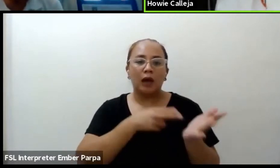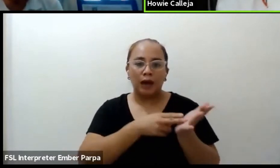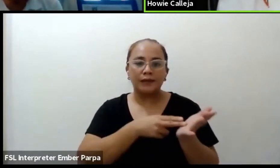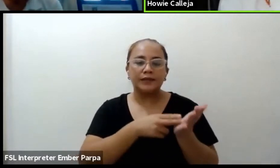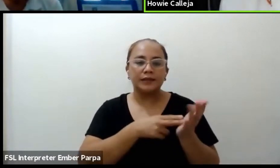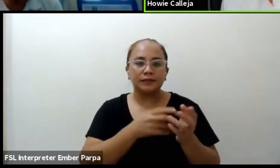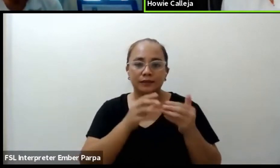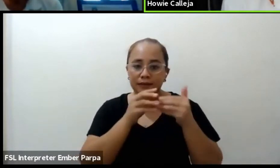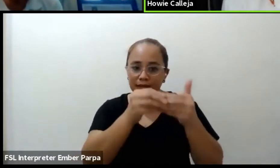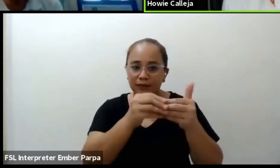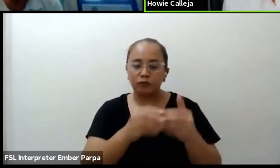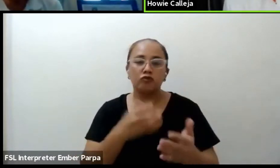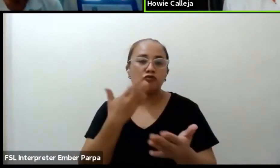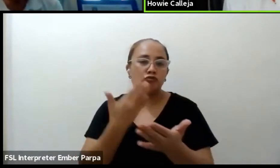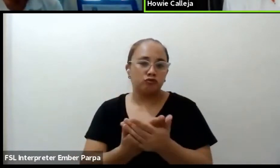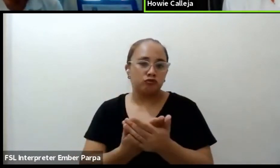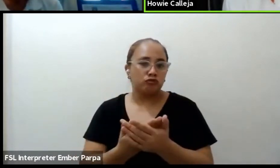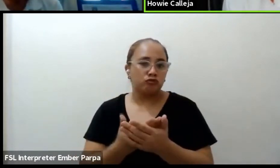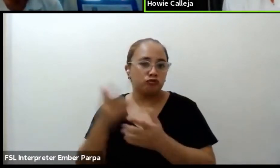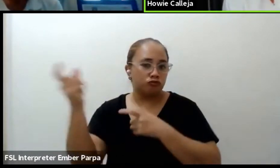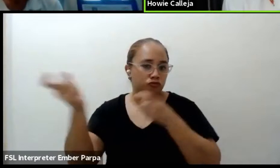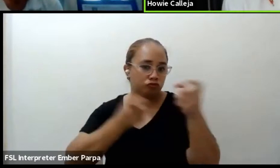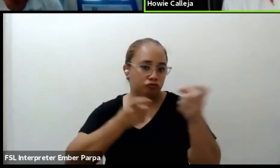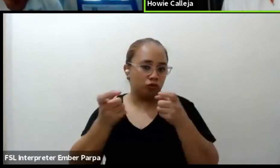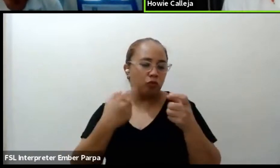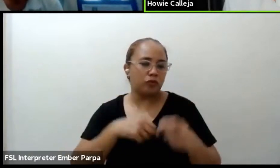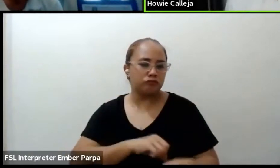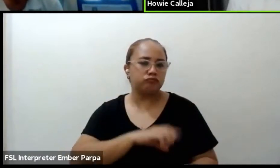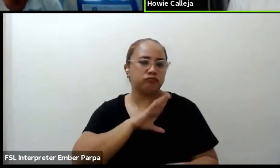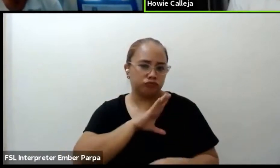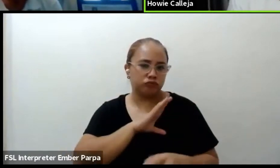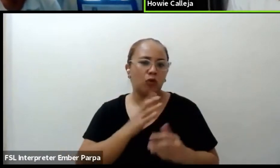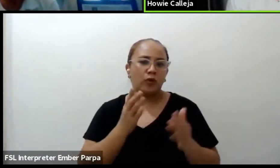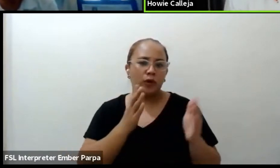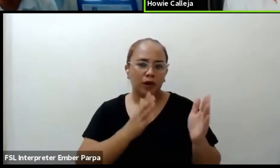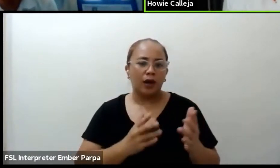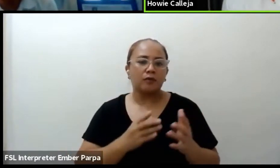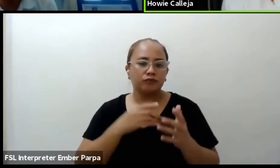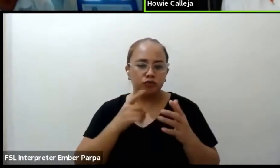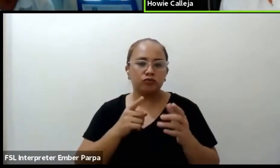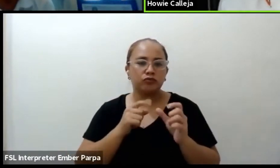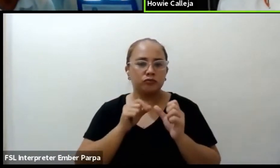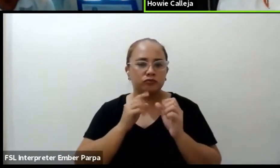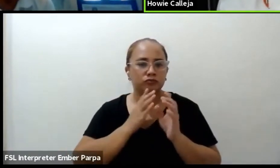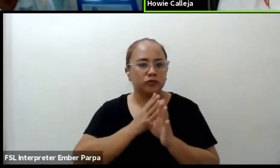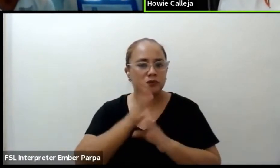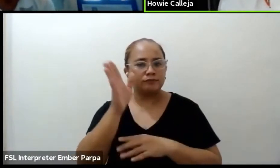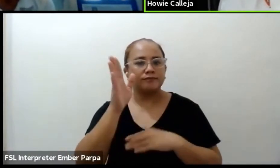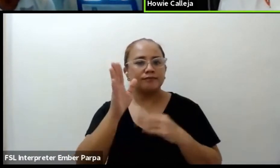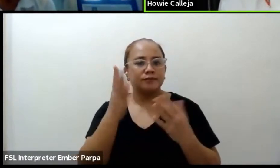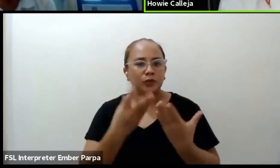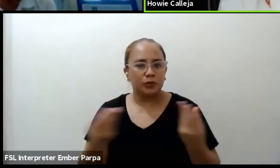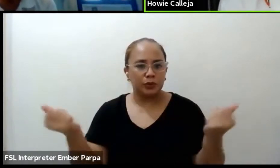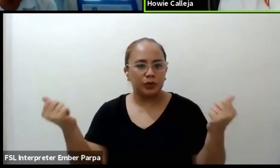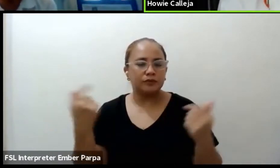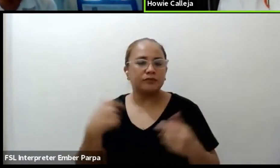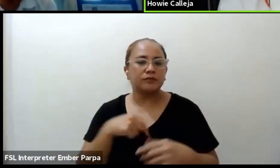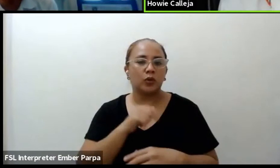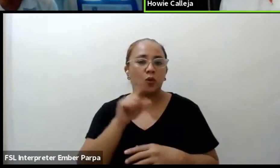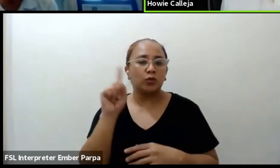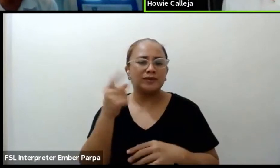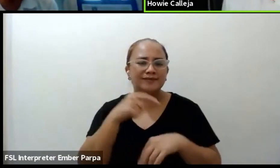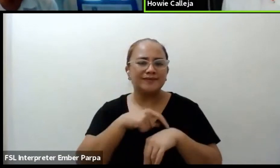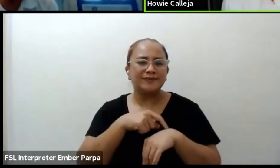governance, we are confident that we can be on the road to recovery. And it is only a matter of